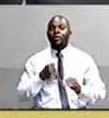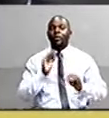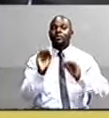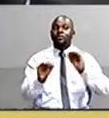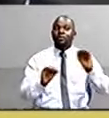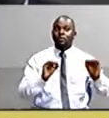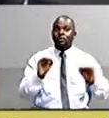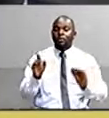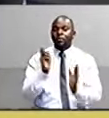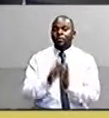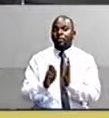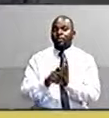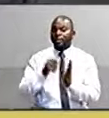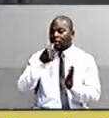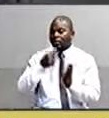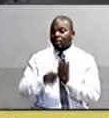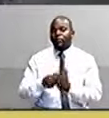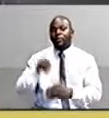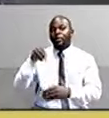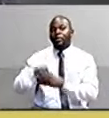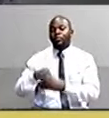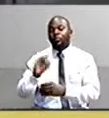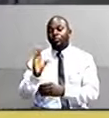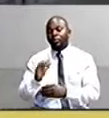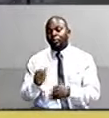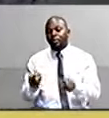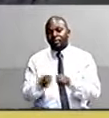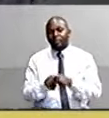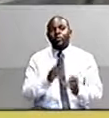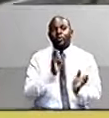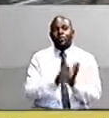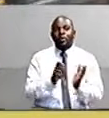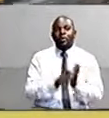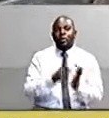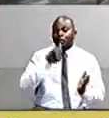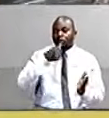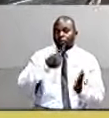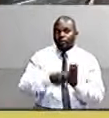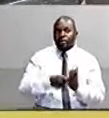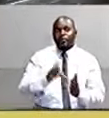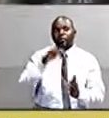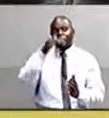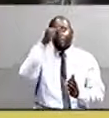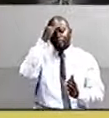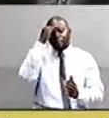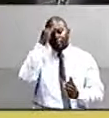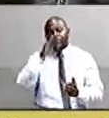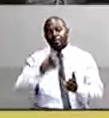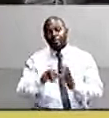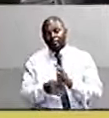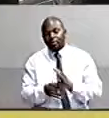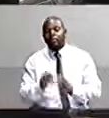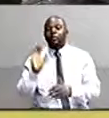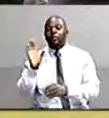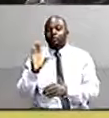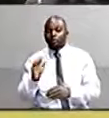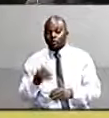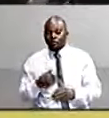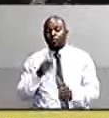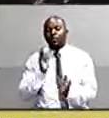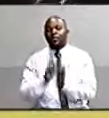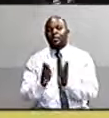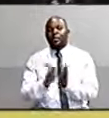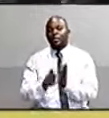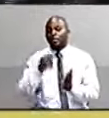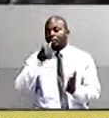write to the Electoral Commission once more, and also write to the police. So far, the main concern he raised to the commission was writing to police